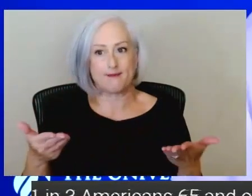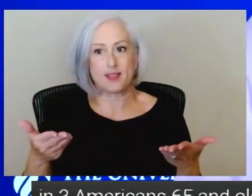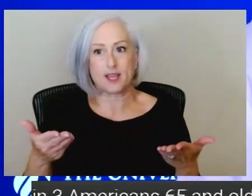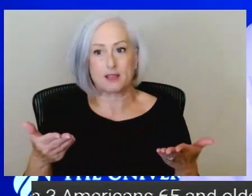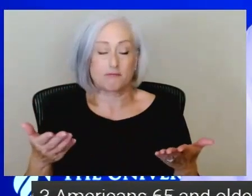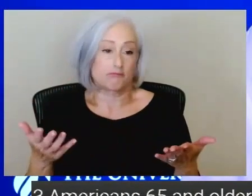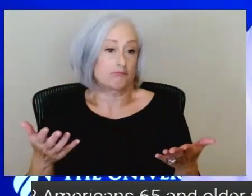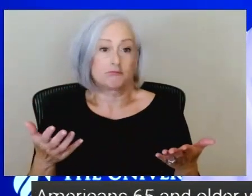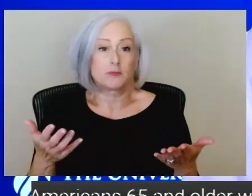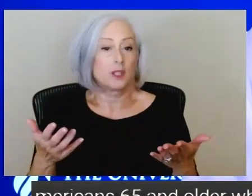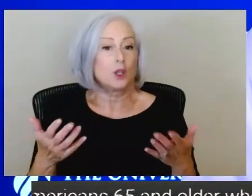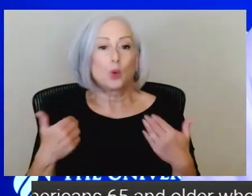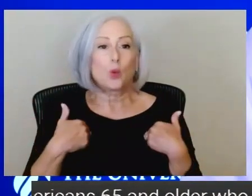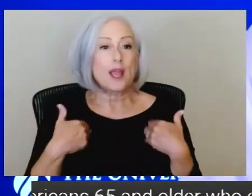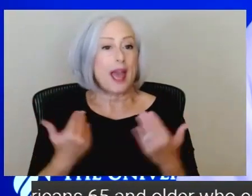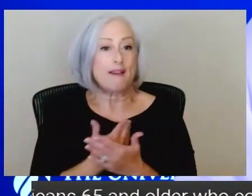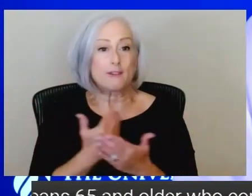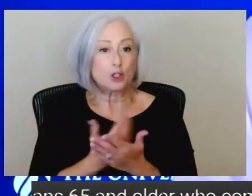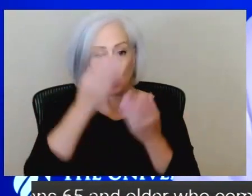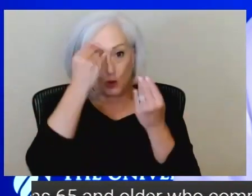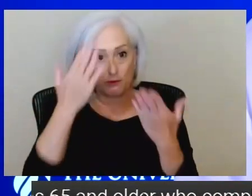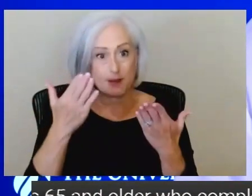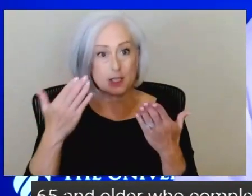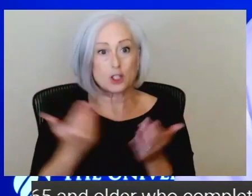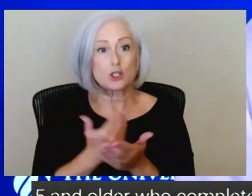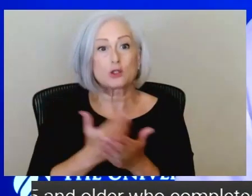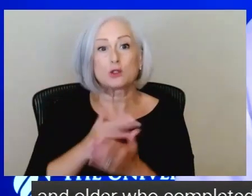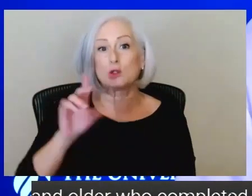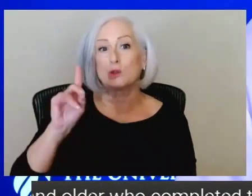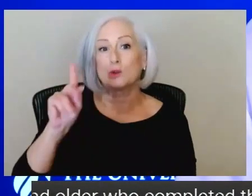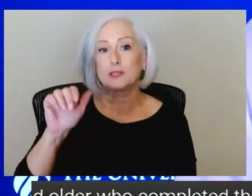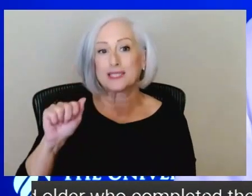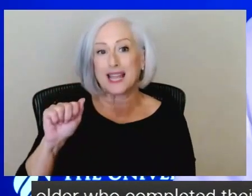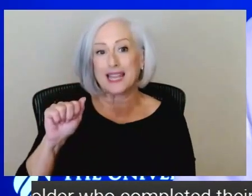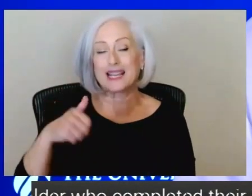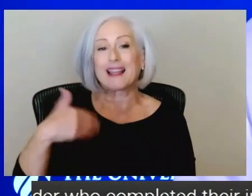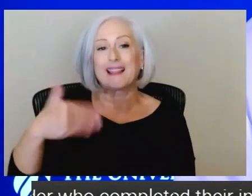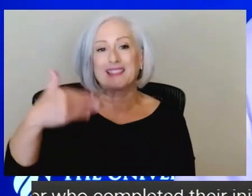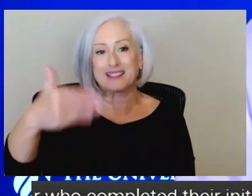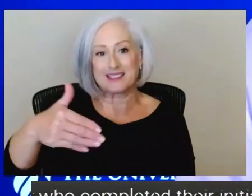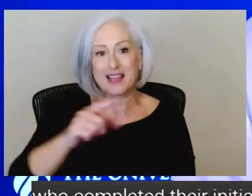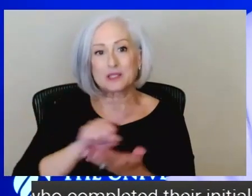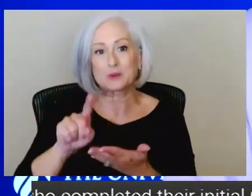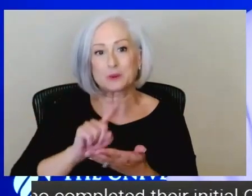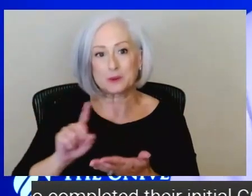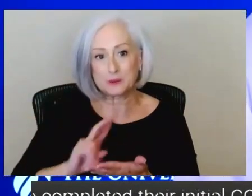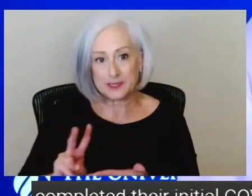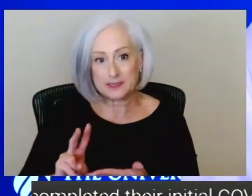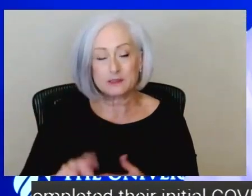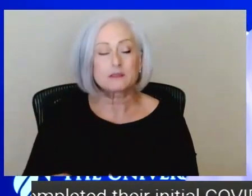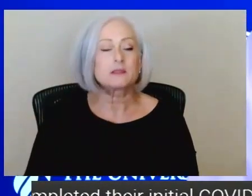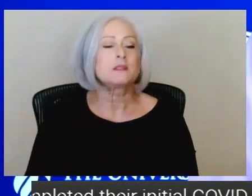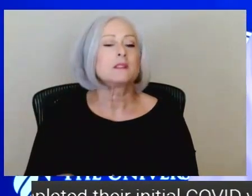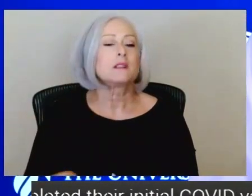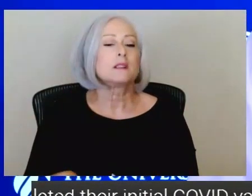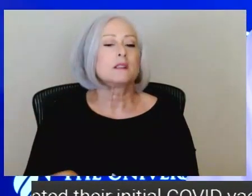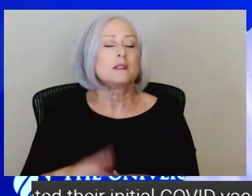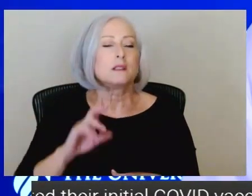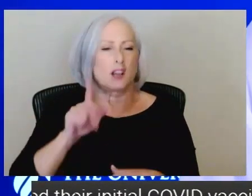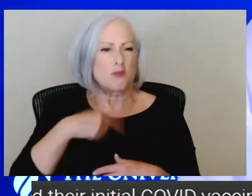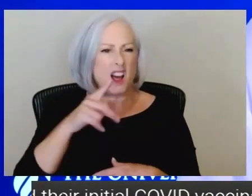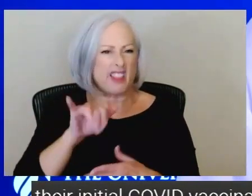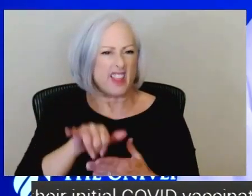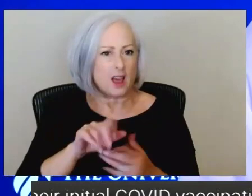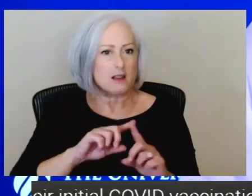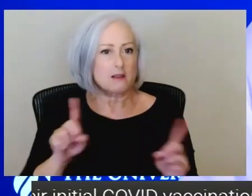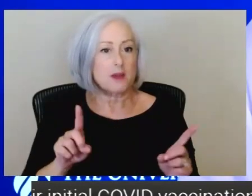going to be some new information and data coming out within these next few weeks, probably about those types of things. But I think with knowing